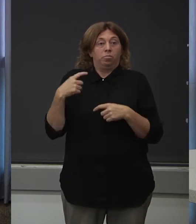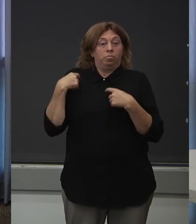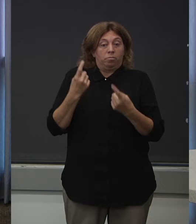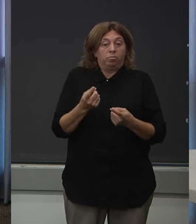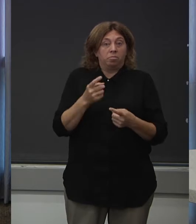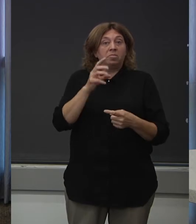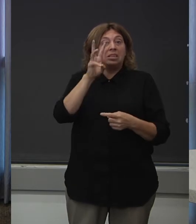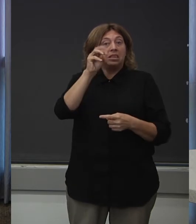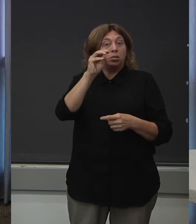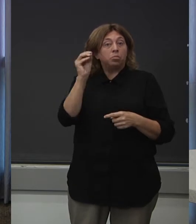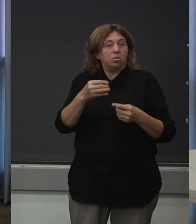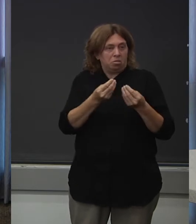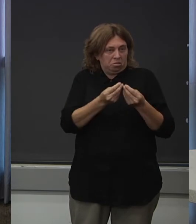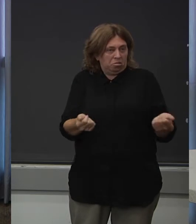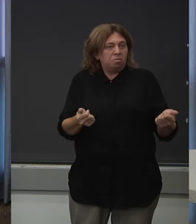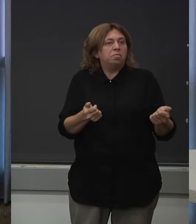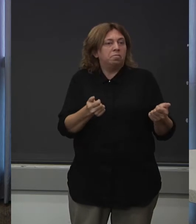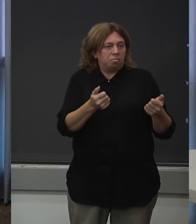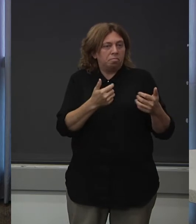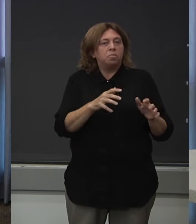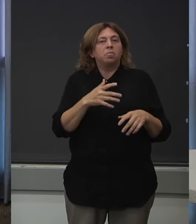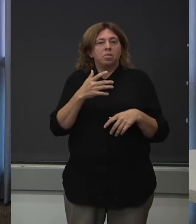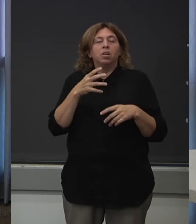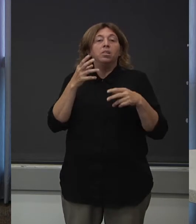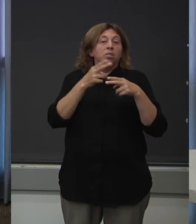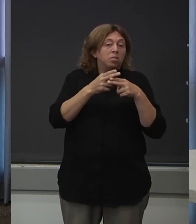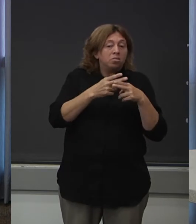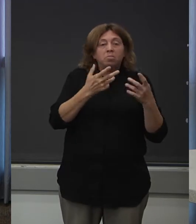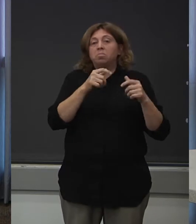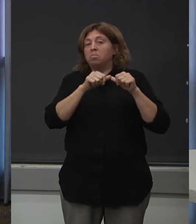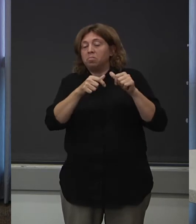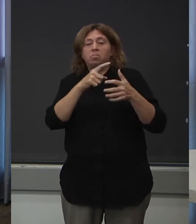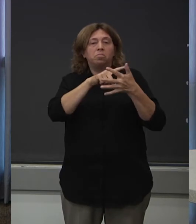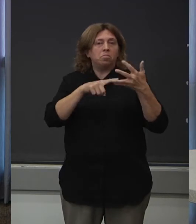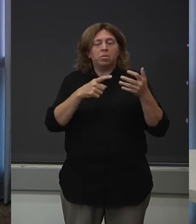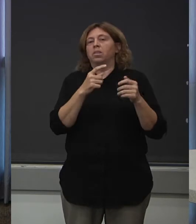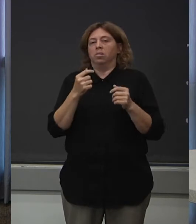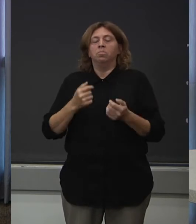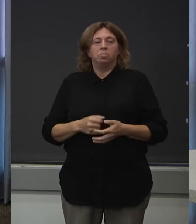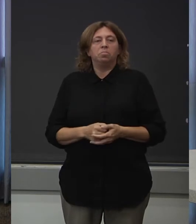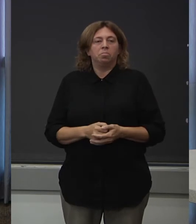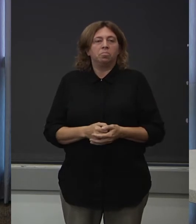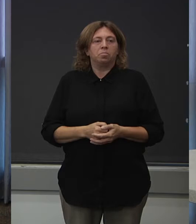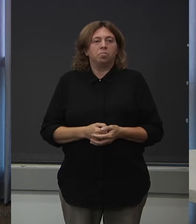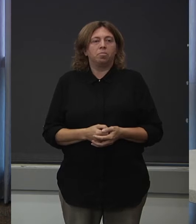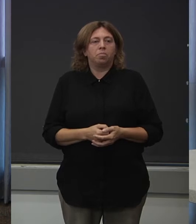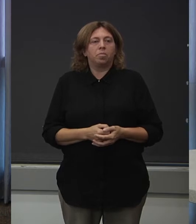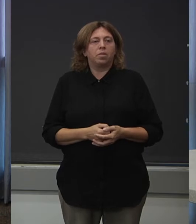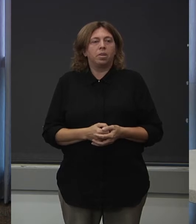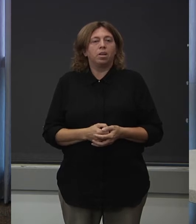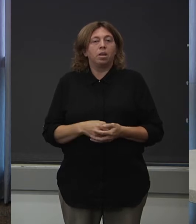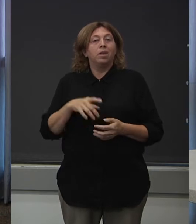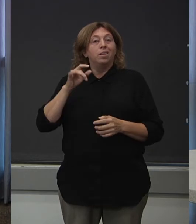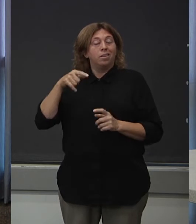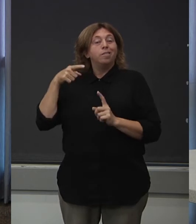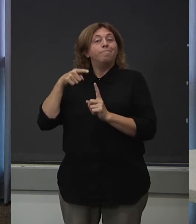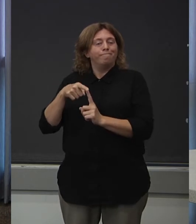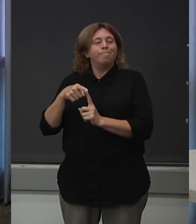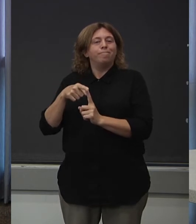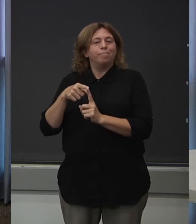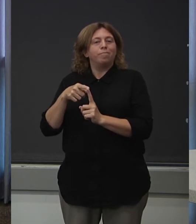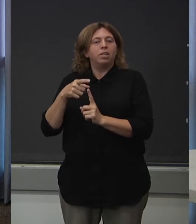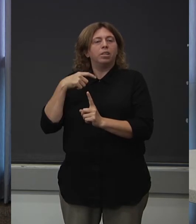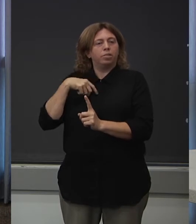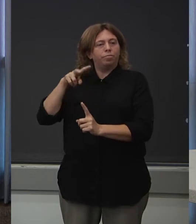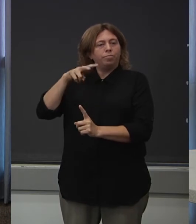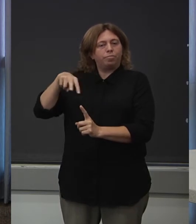or tentatively, without any inspection. And that's because we've been able to go through what's expected. Sometimes we've